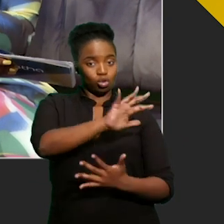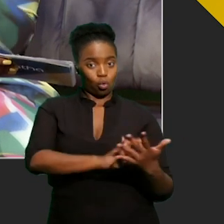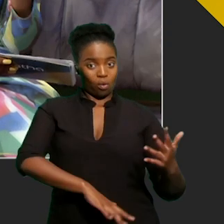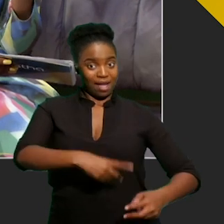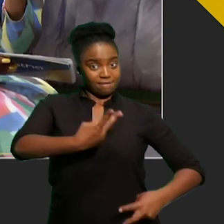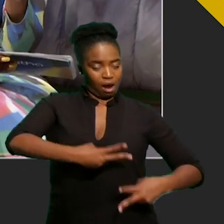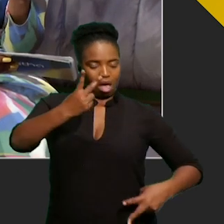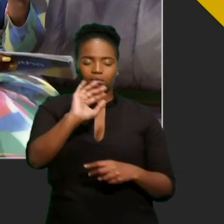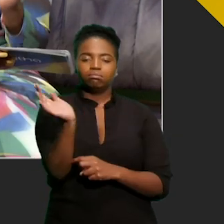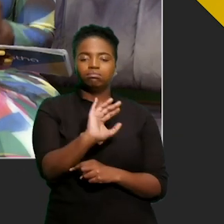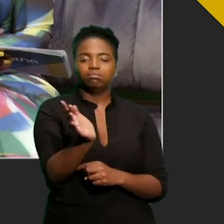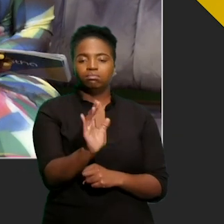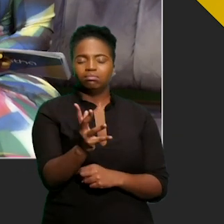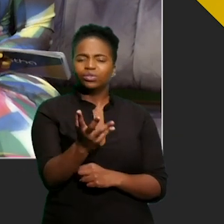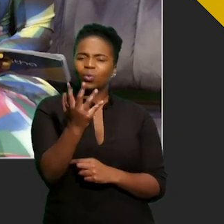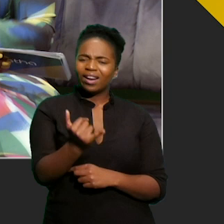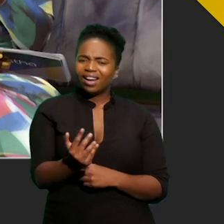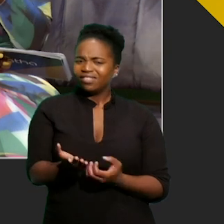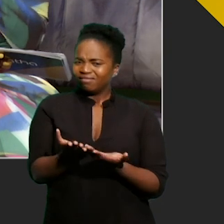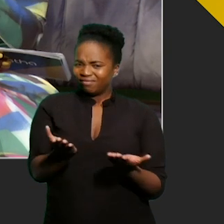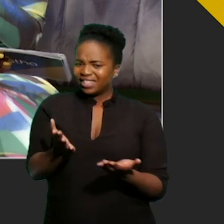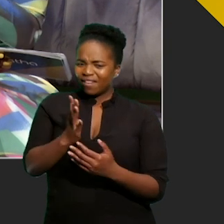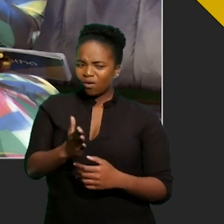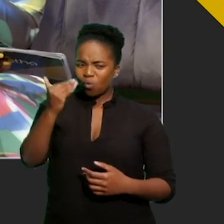gore na, and we've got our guests on the couch gore na story se